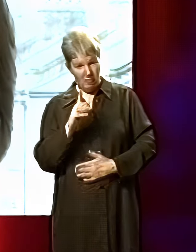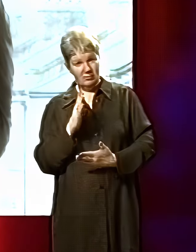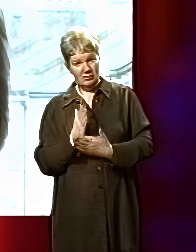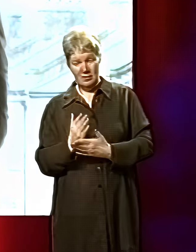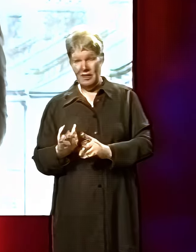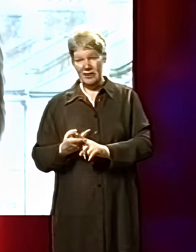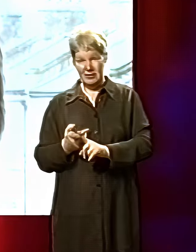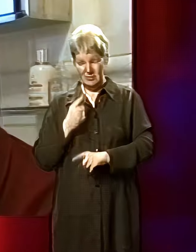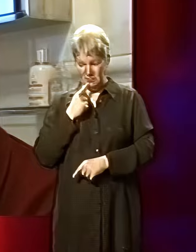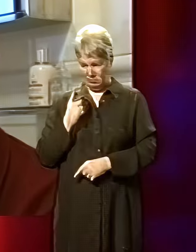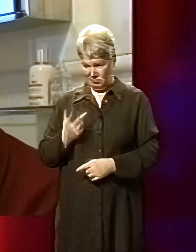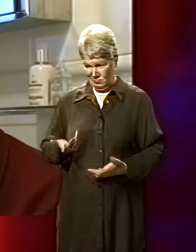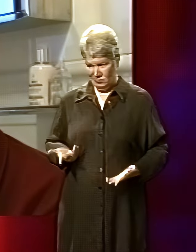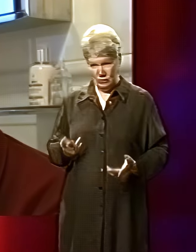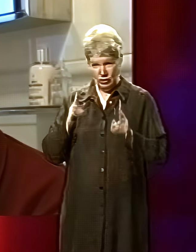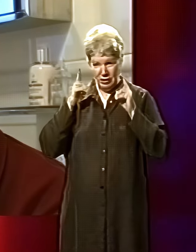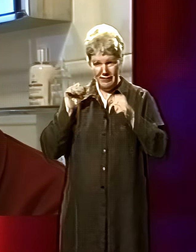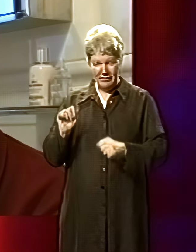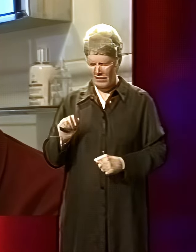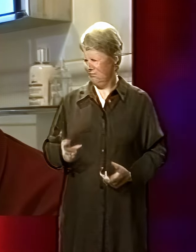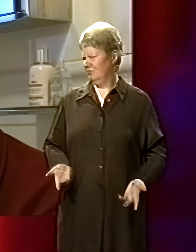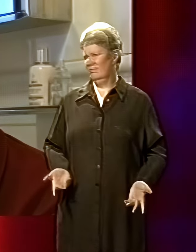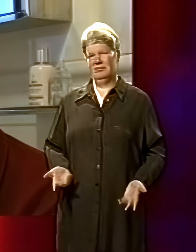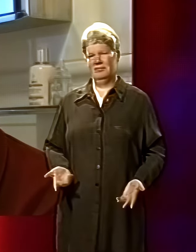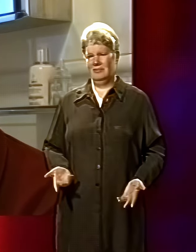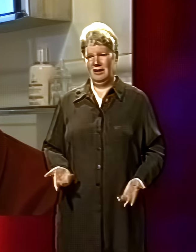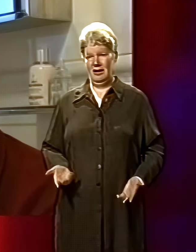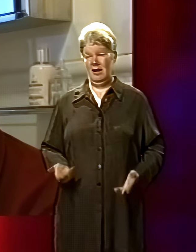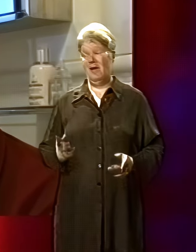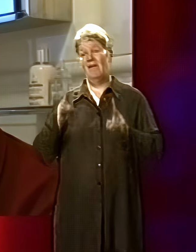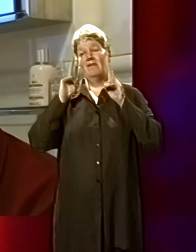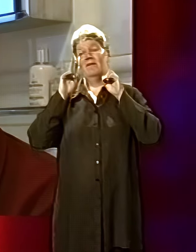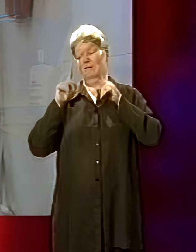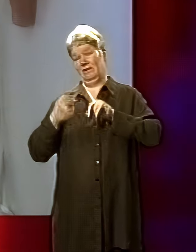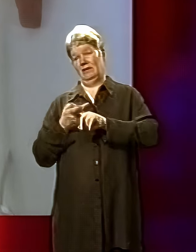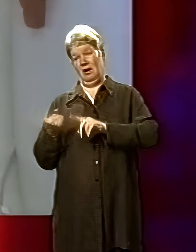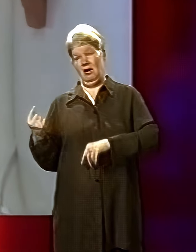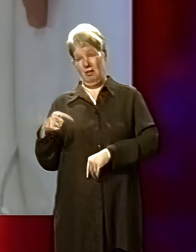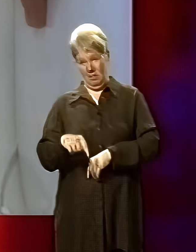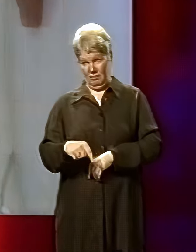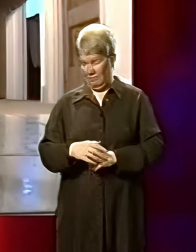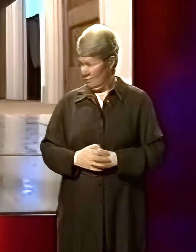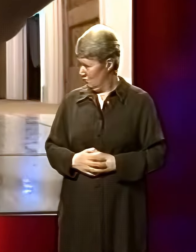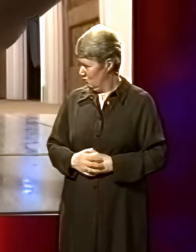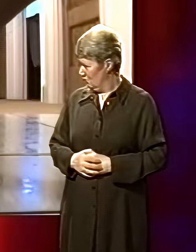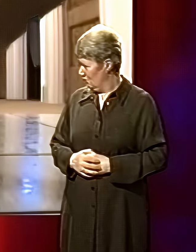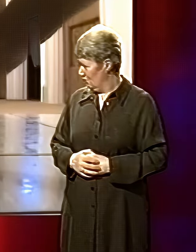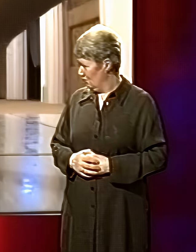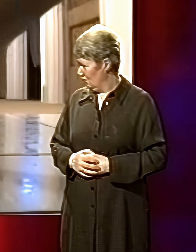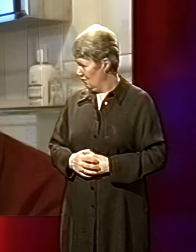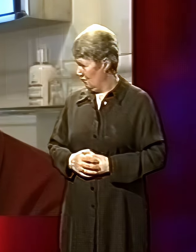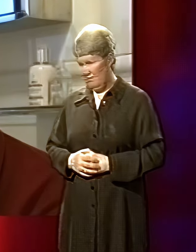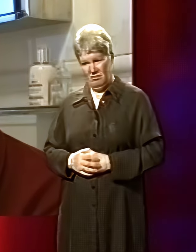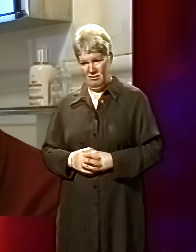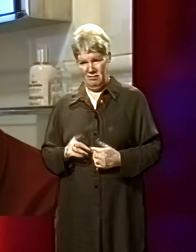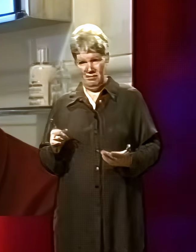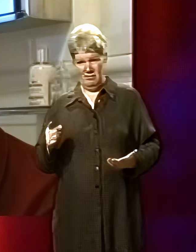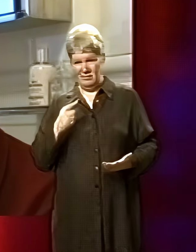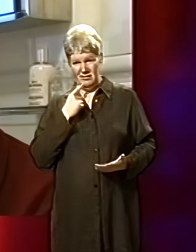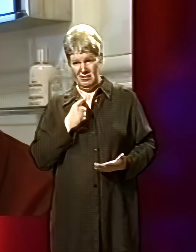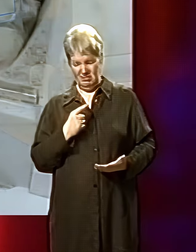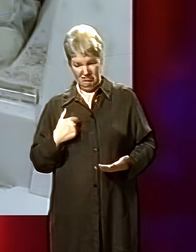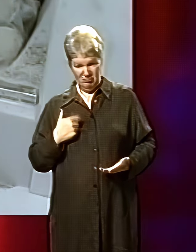me he was actually a chef. On the first day the fitter turned up. He turned up in a minicab. He had less tools than I have, and I actually can't